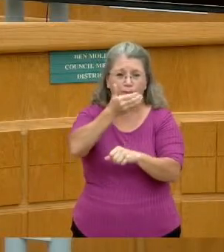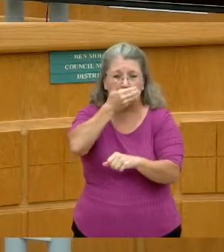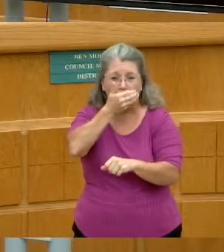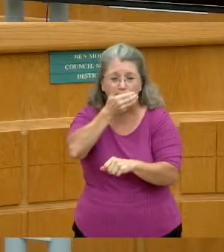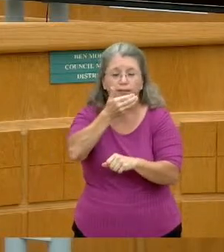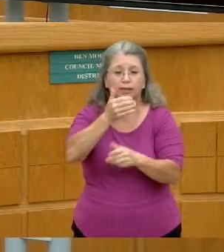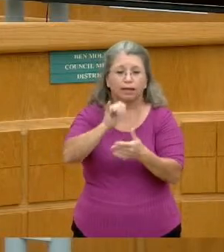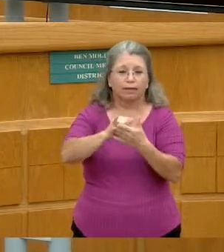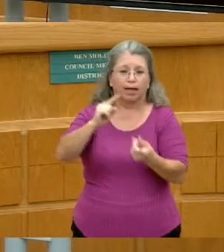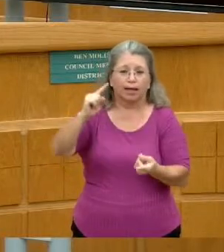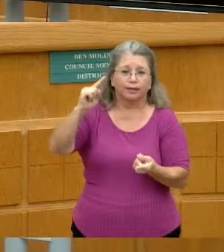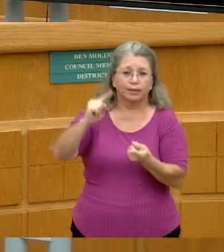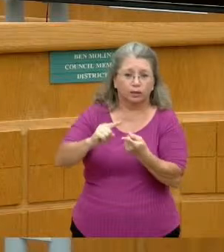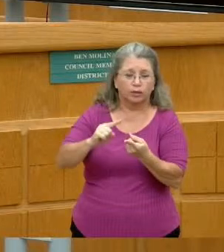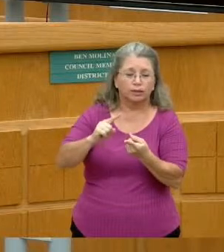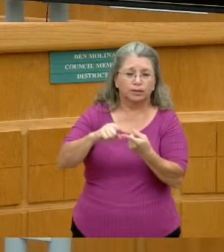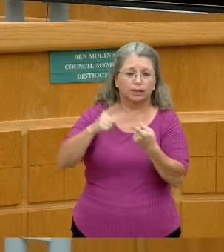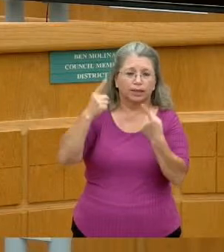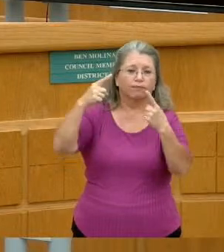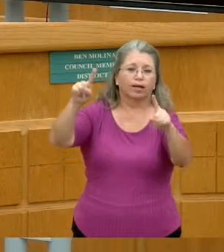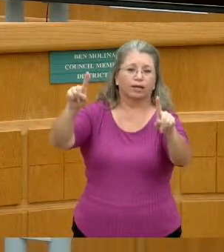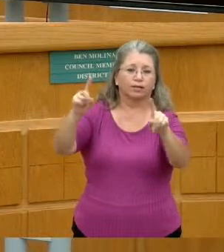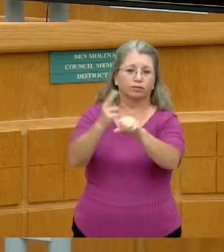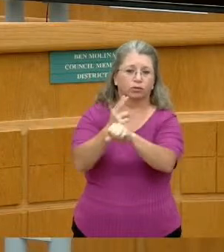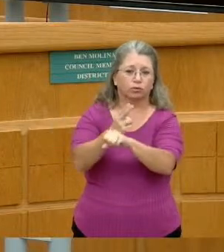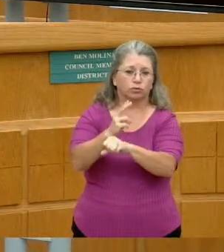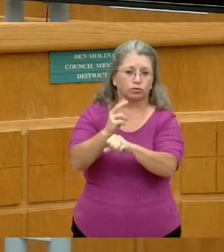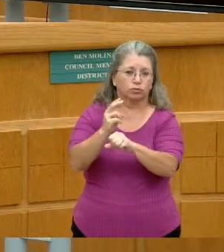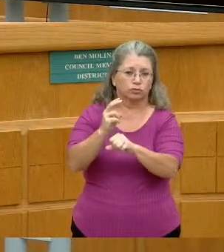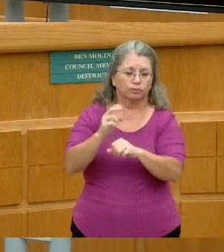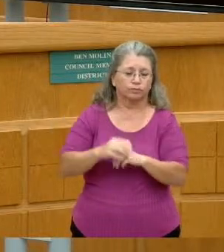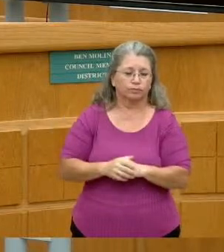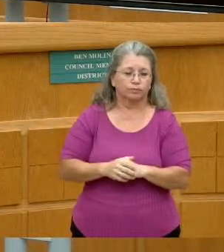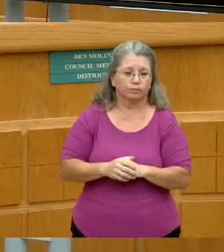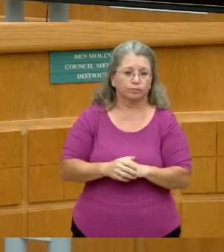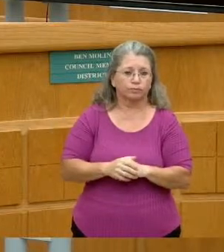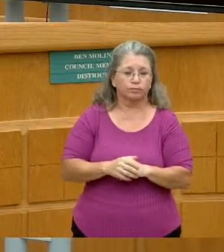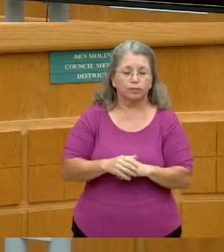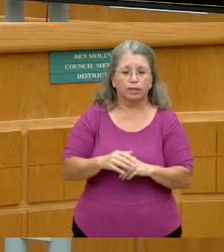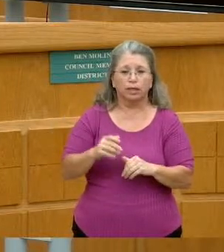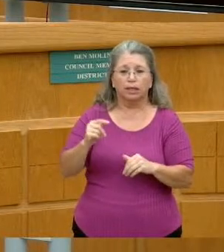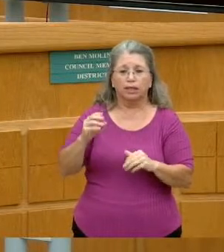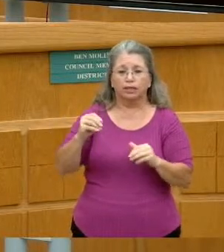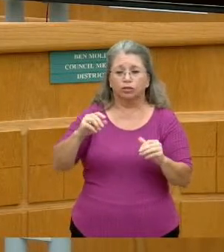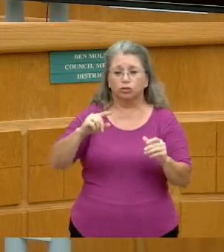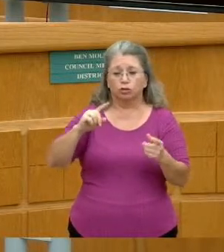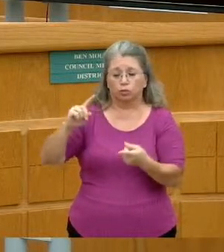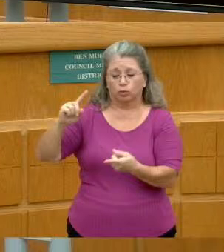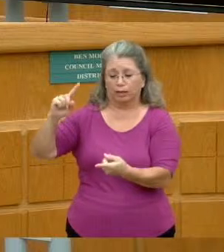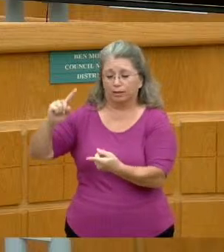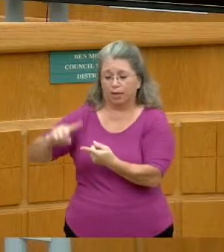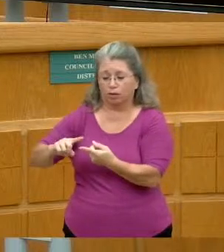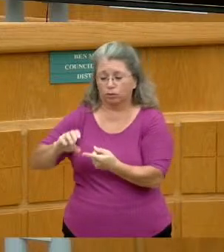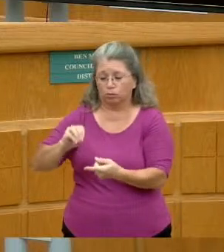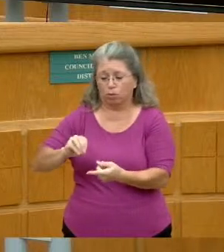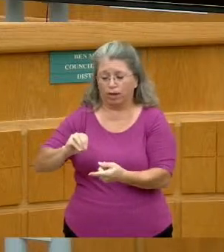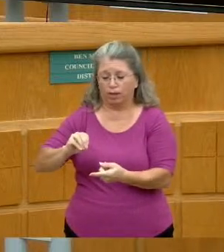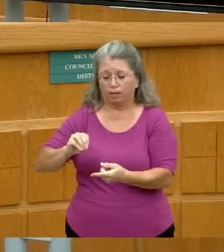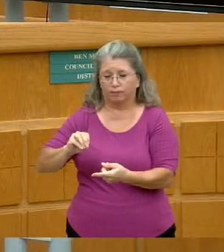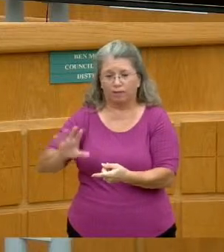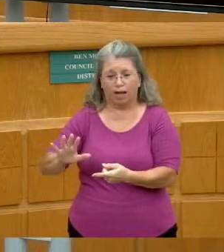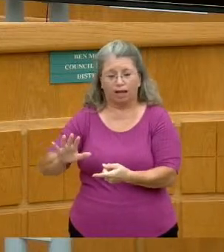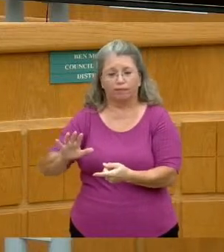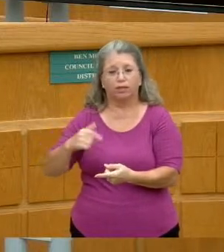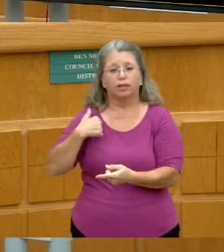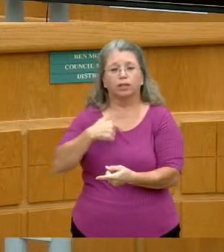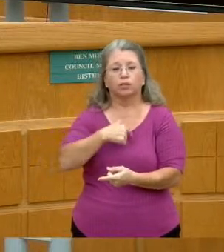the effectiveness of masks overall. You can see here, to get down to 0.5, we need an 84% reduction. So we need